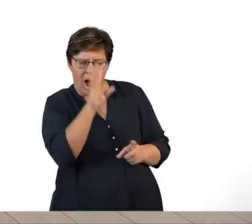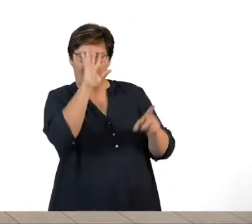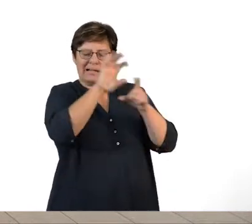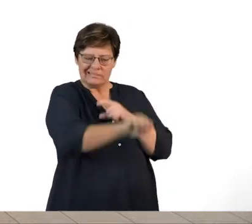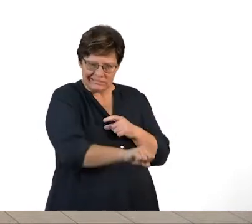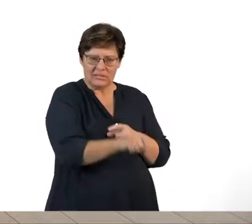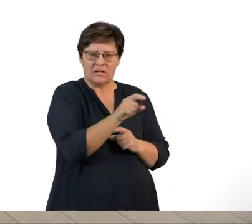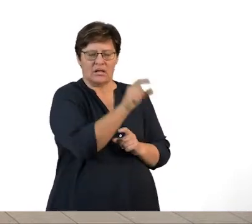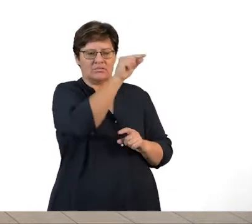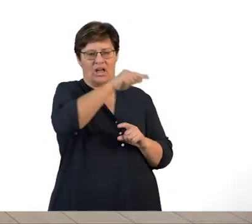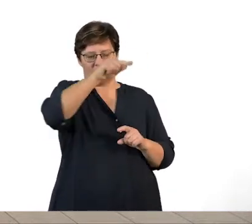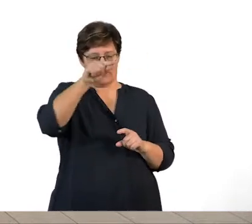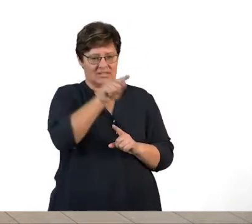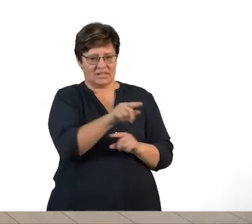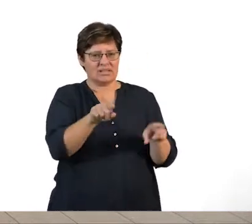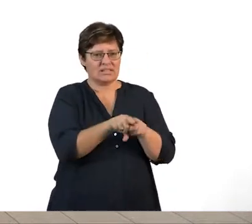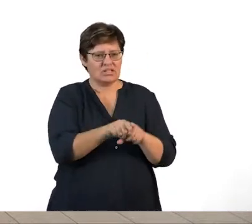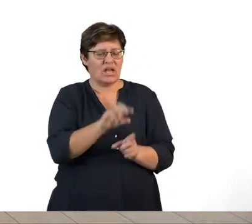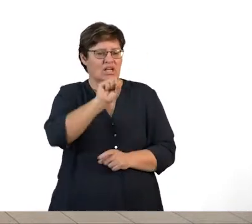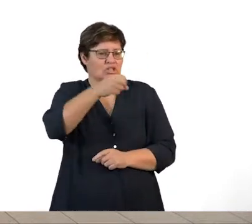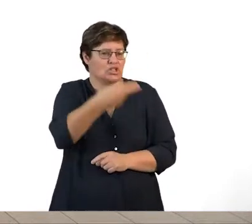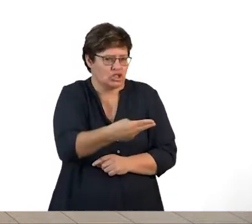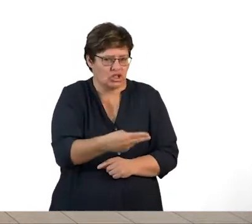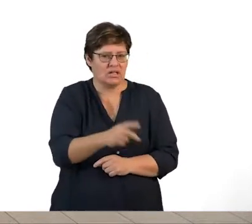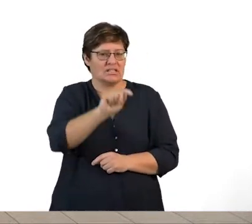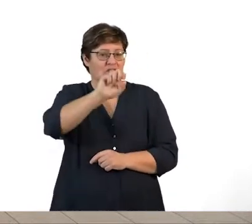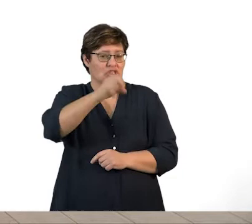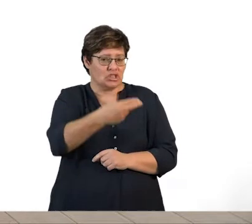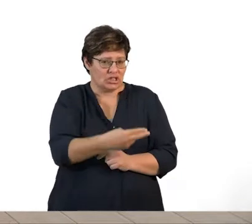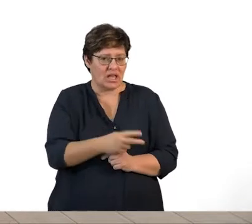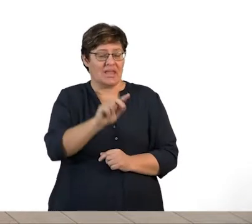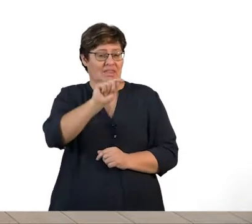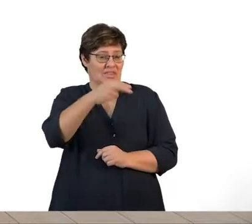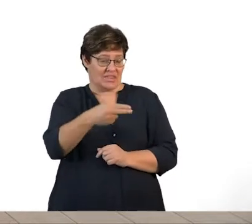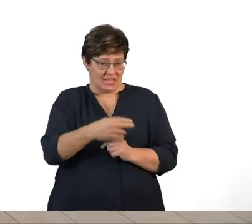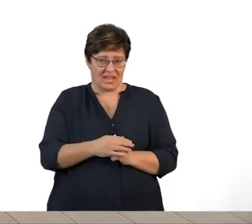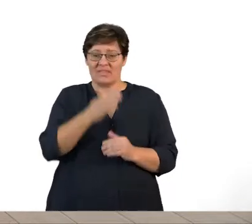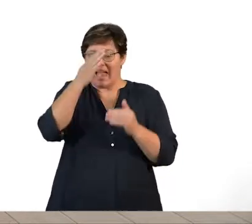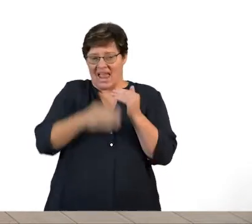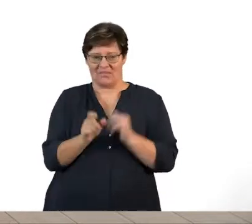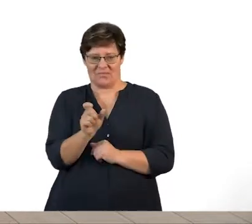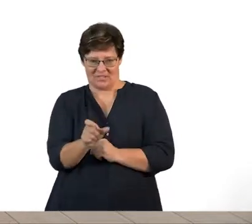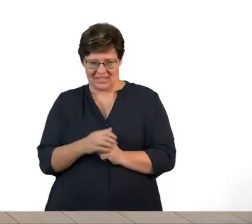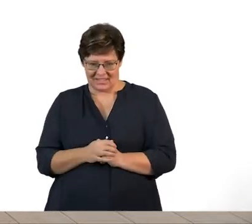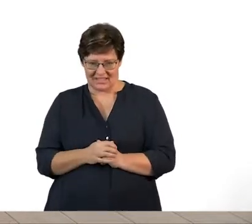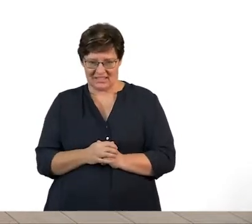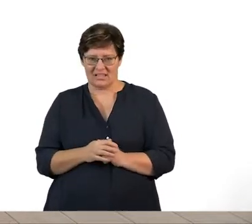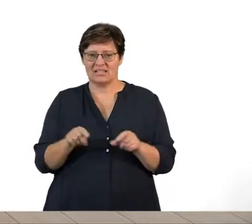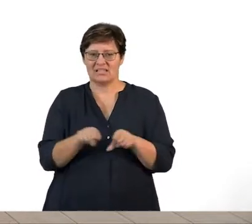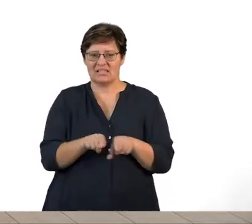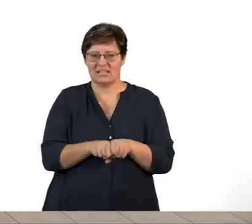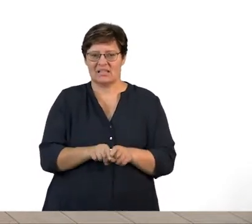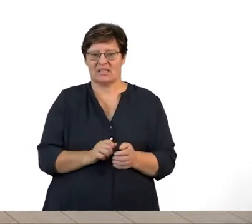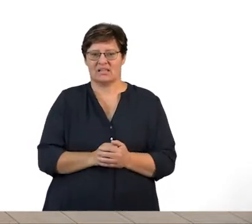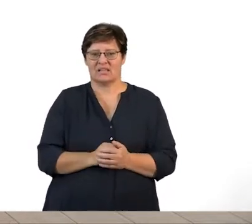common consonant digraphs such as sh, ch, and th at the end of a word,